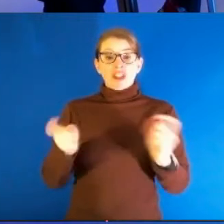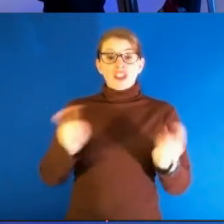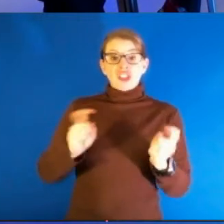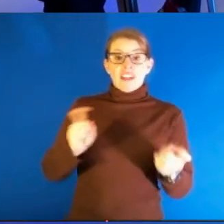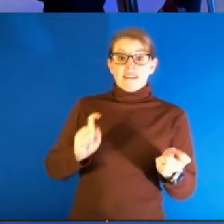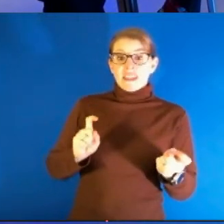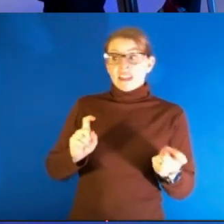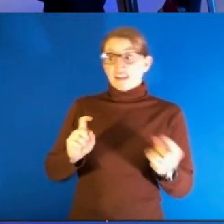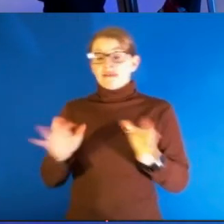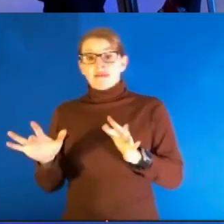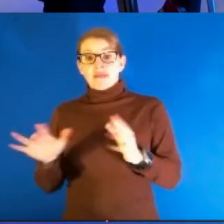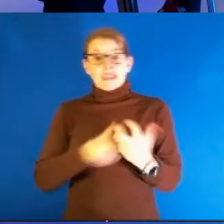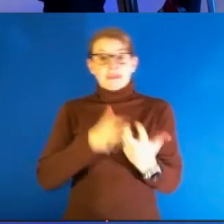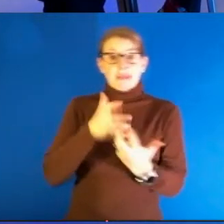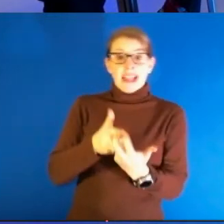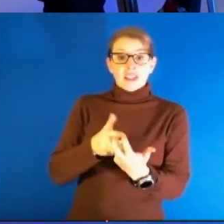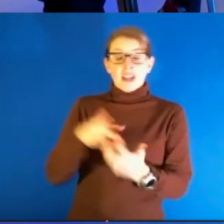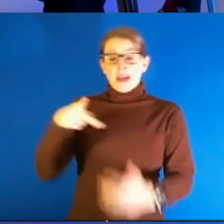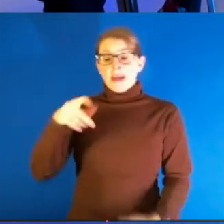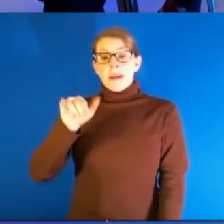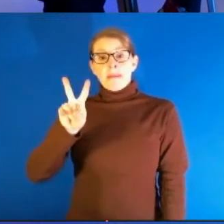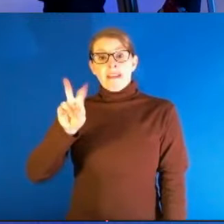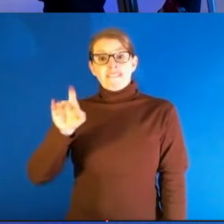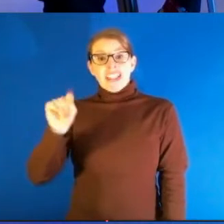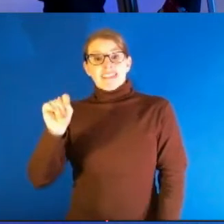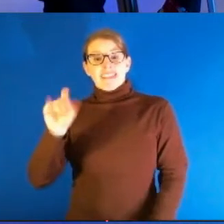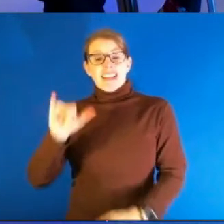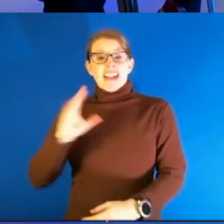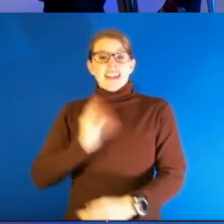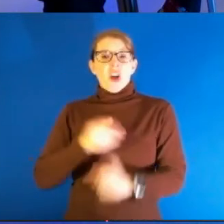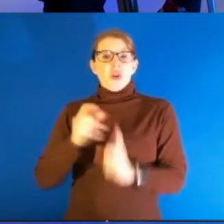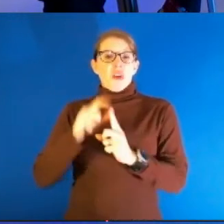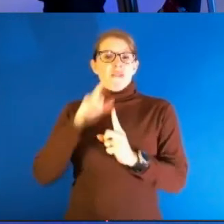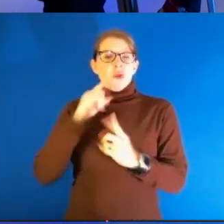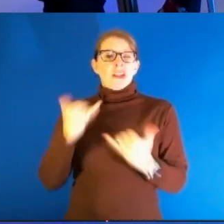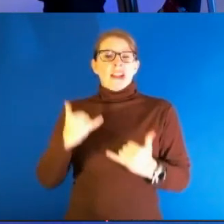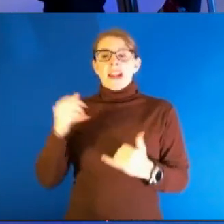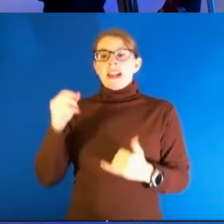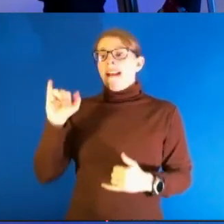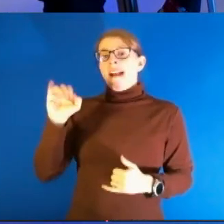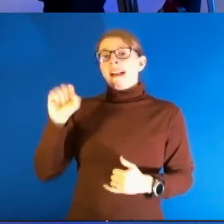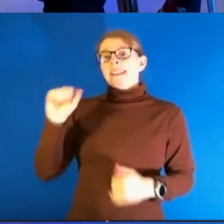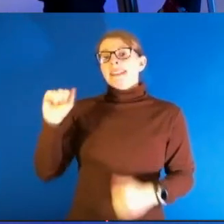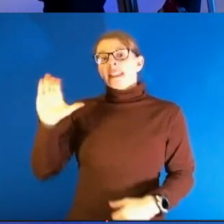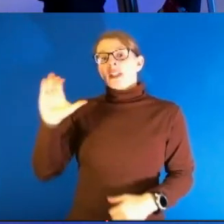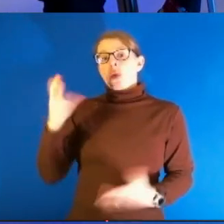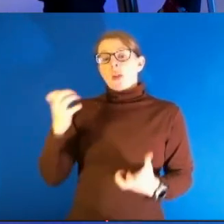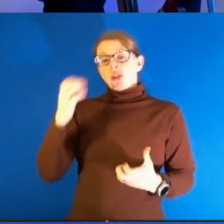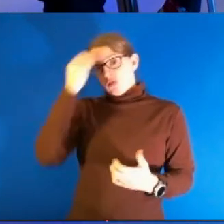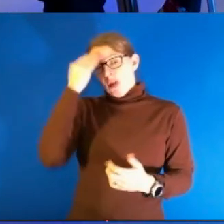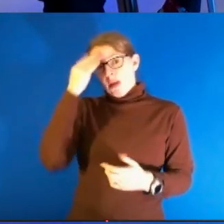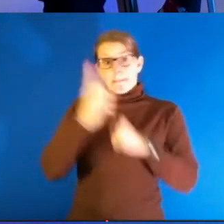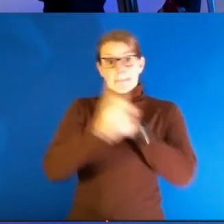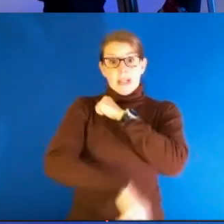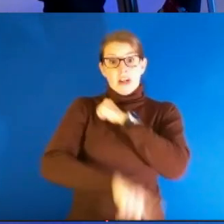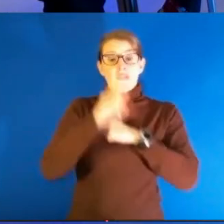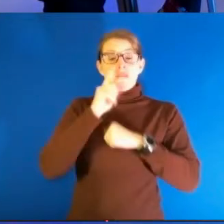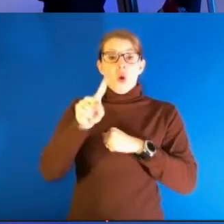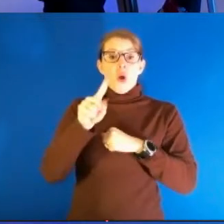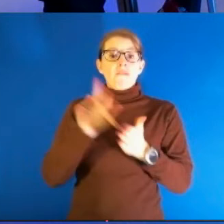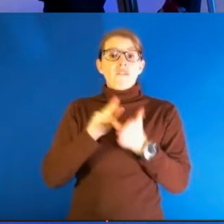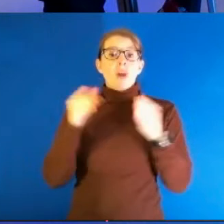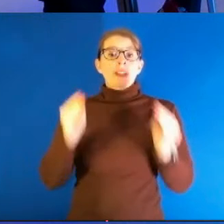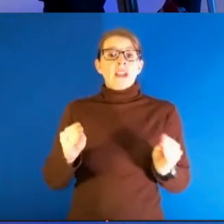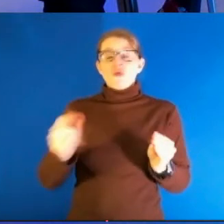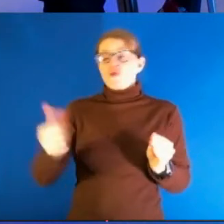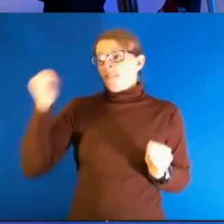That's the word of the day. Right. Isaac wants to know, just curious if you would know this offhand, but what would the penalty be for a pharmacist who refuses